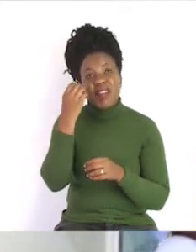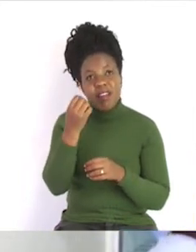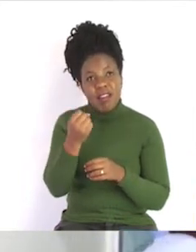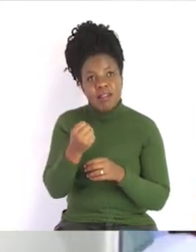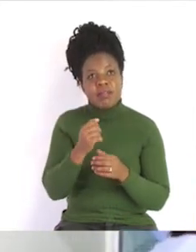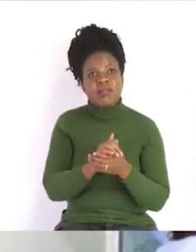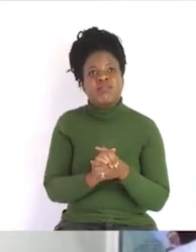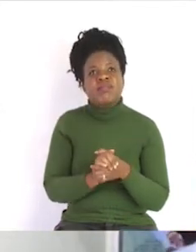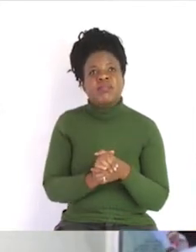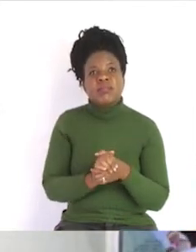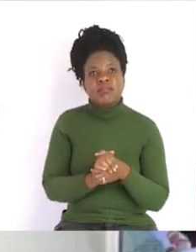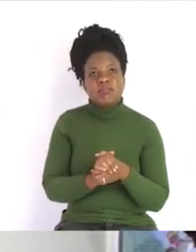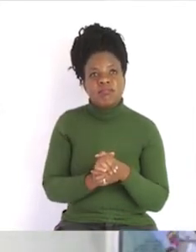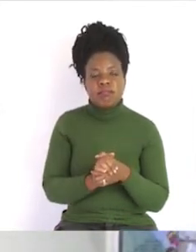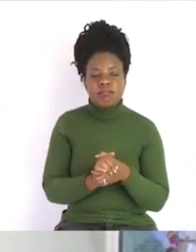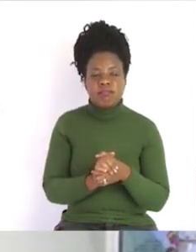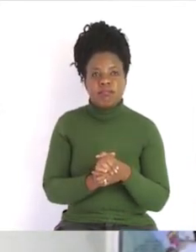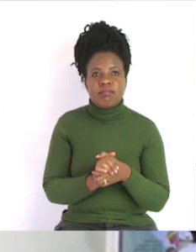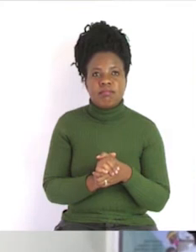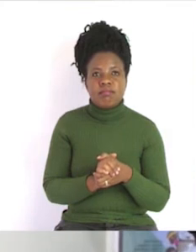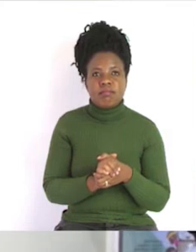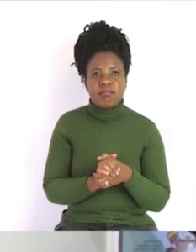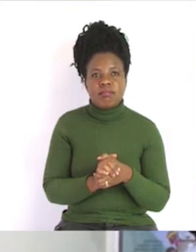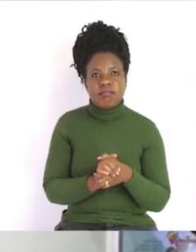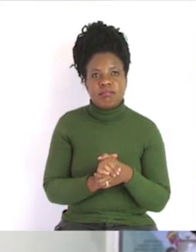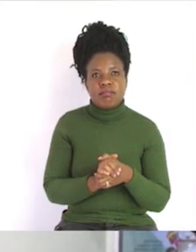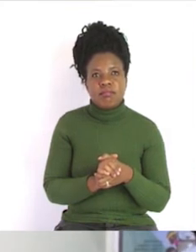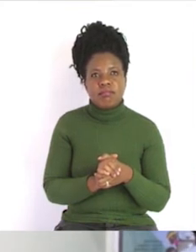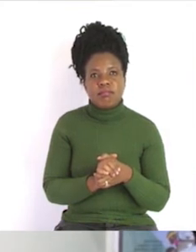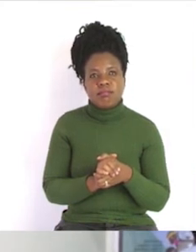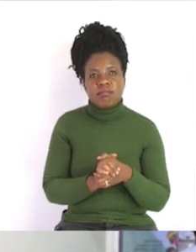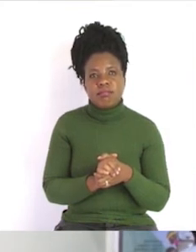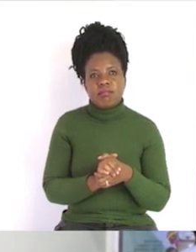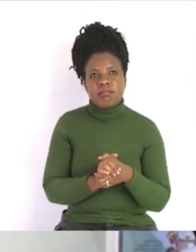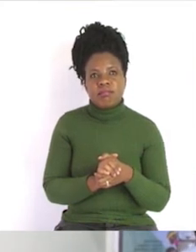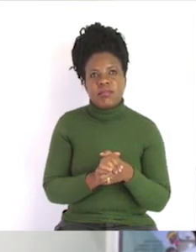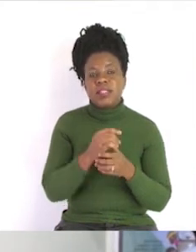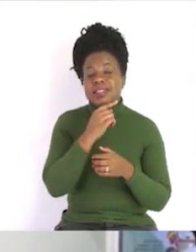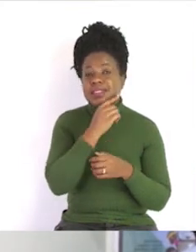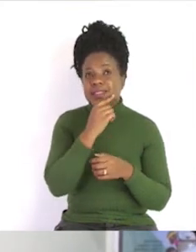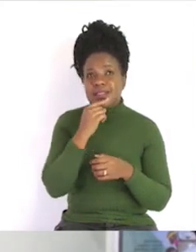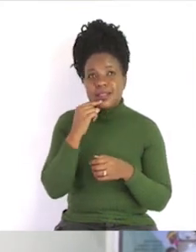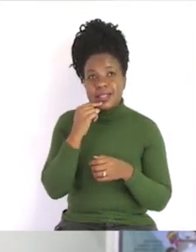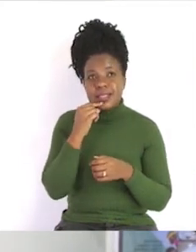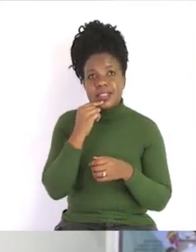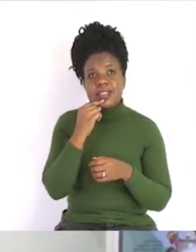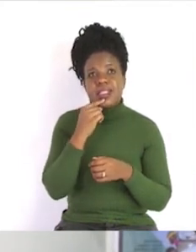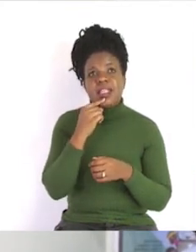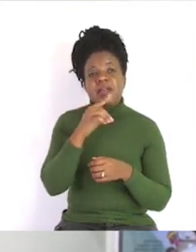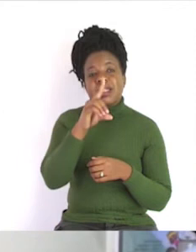Now, in this case, this 24 is called your dividend.